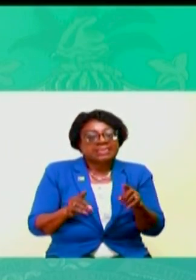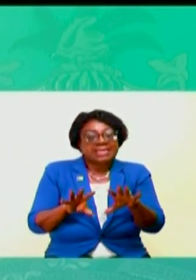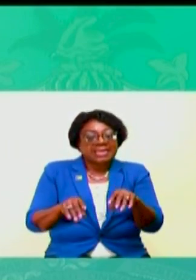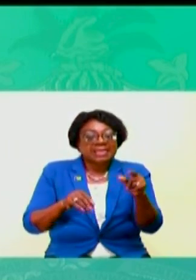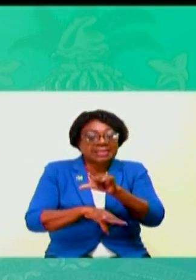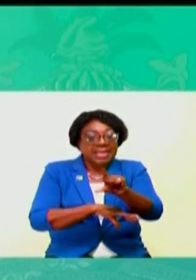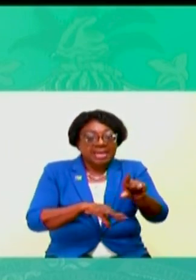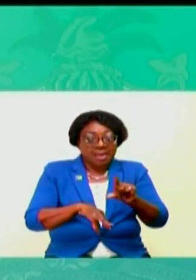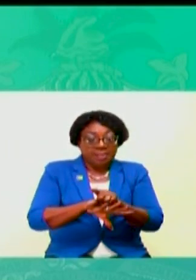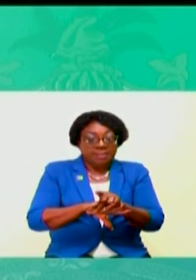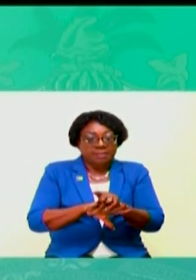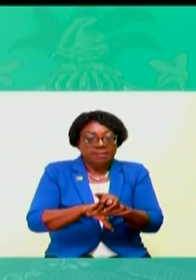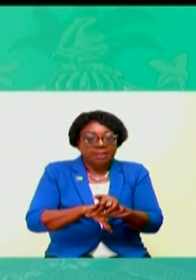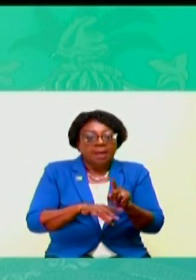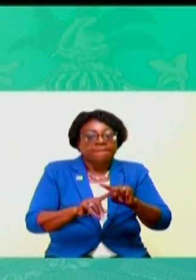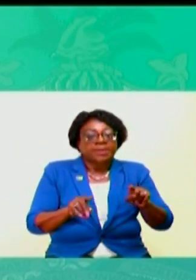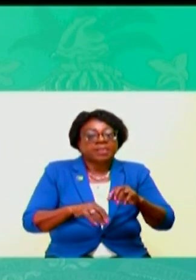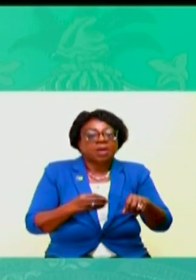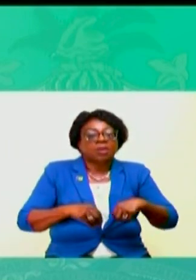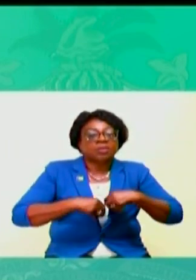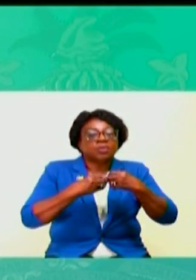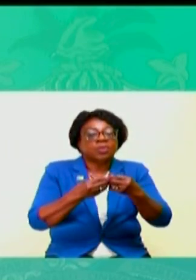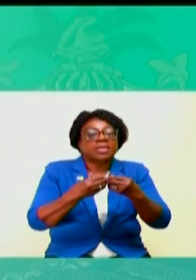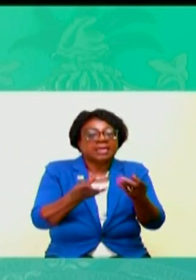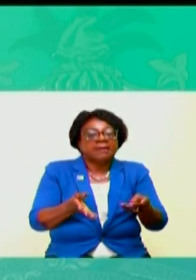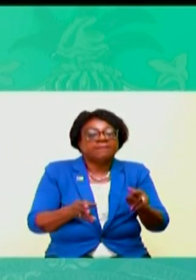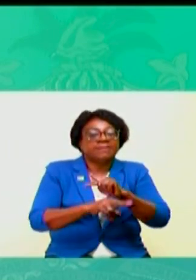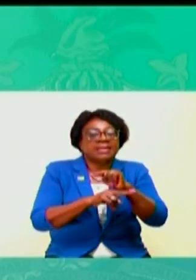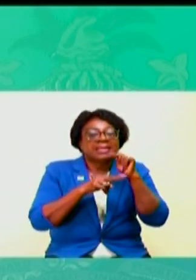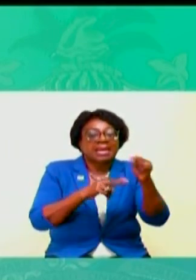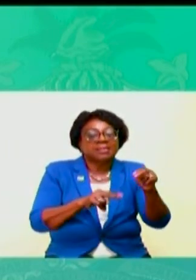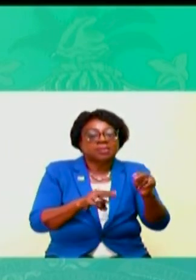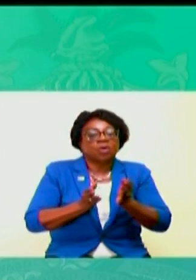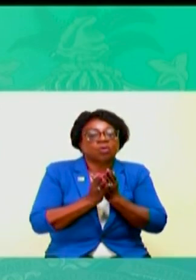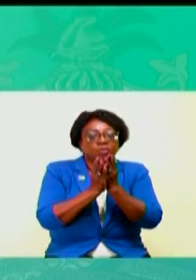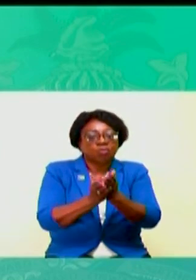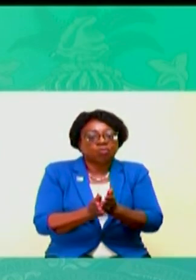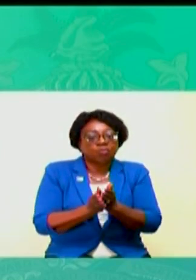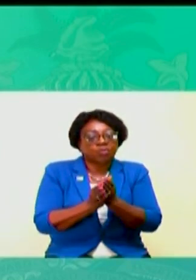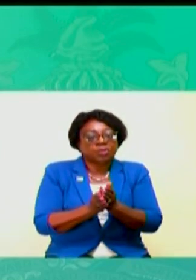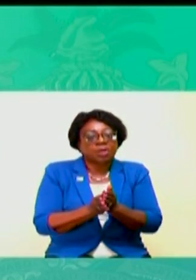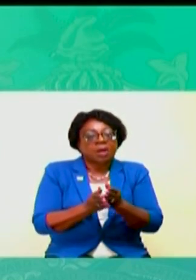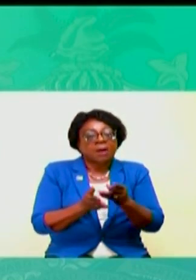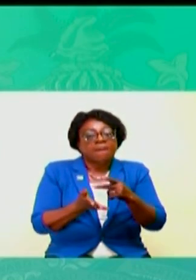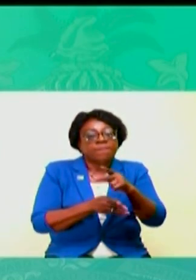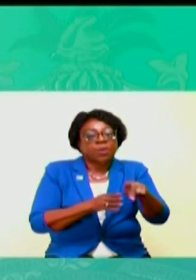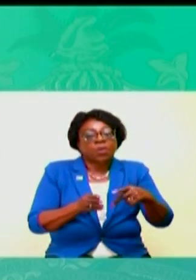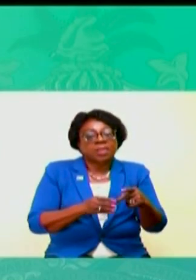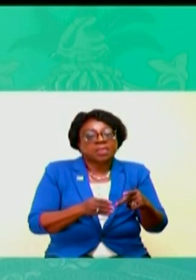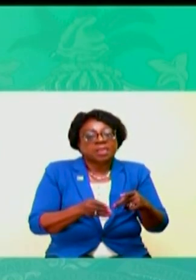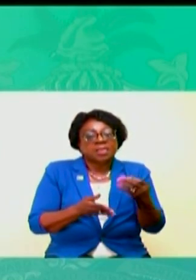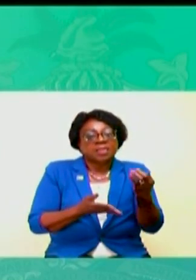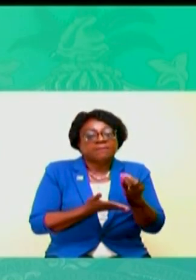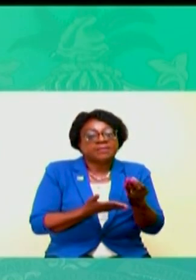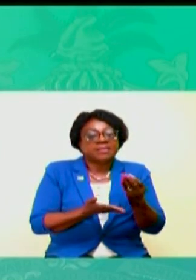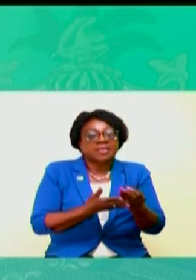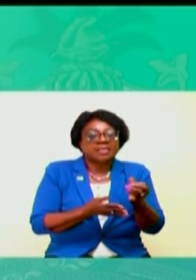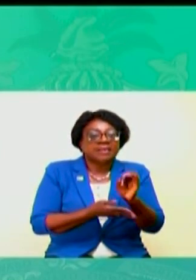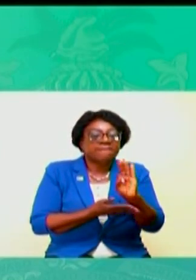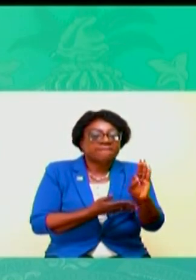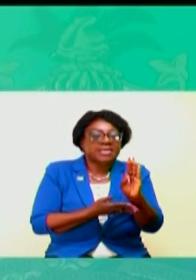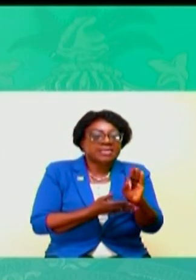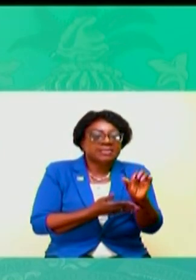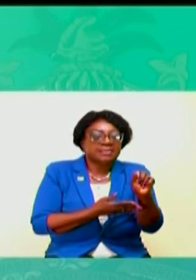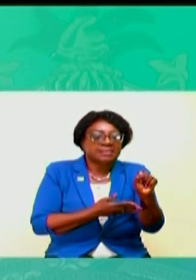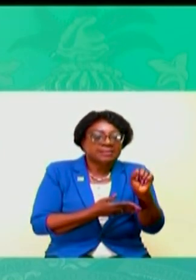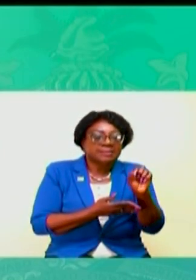land, but they also gave the Nassau Cruise Port the facility fees. My God. Look at this.